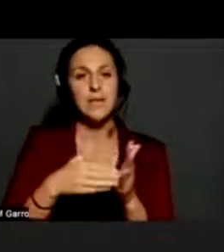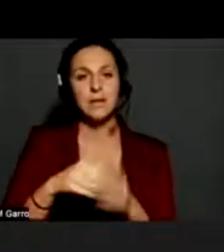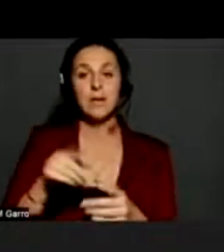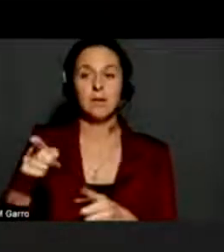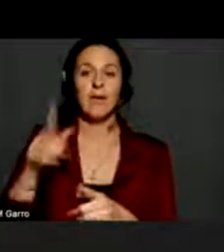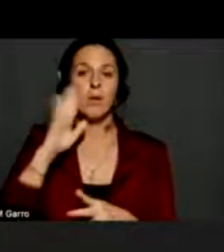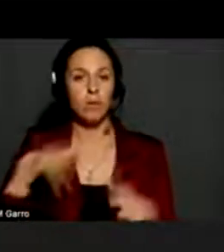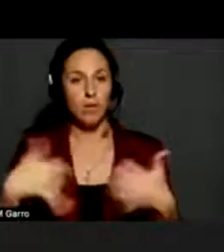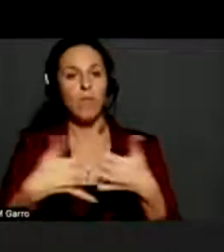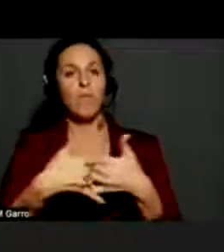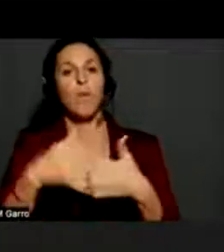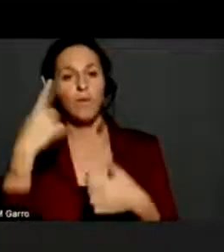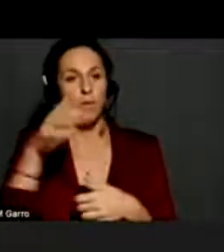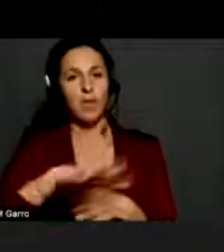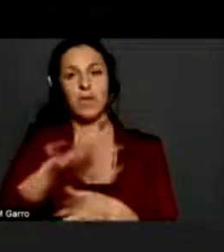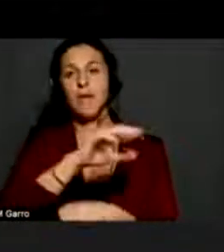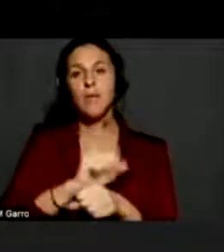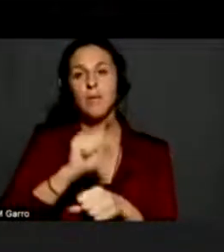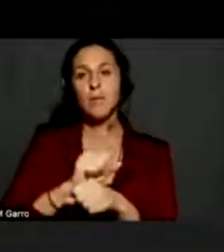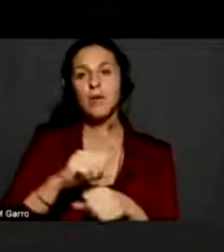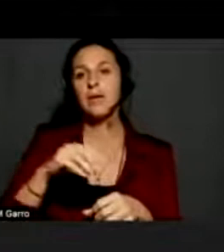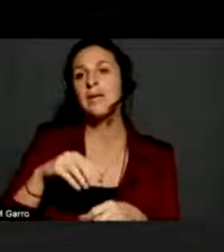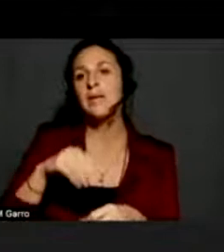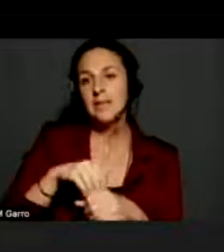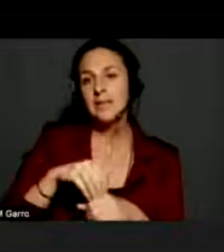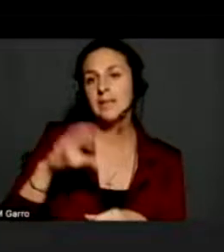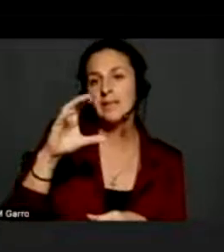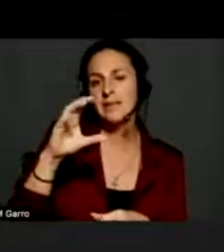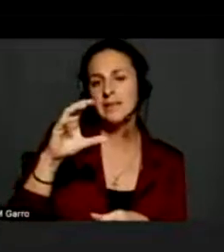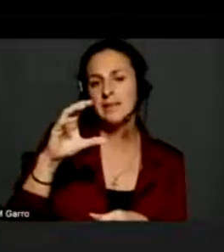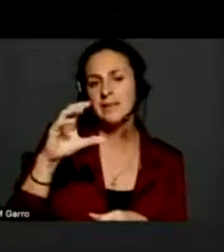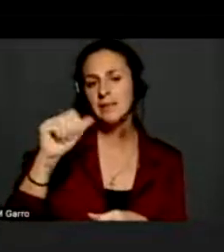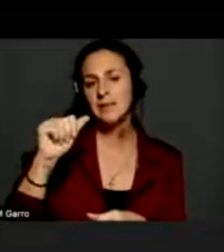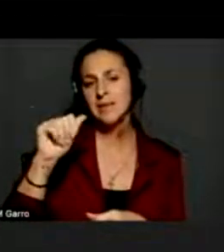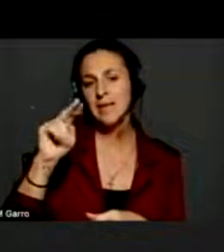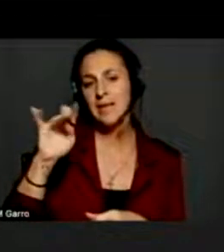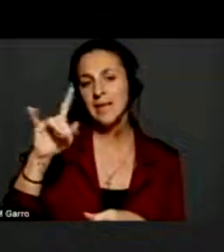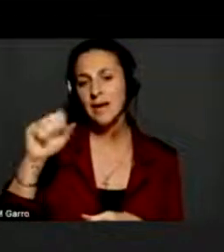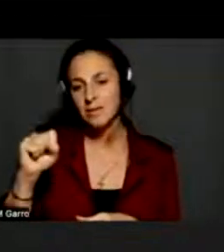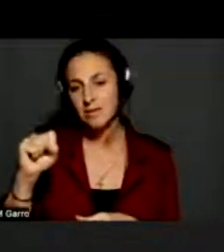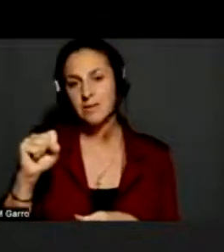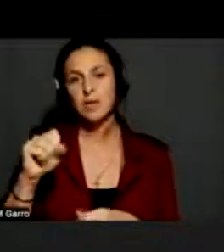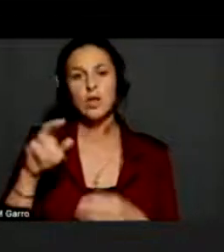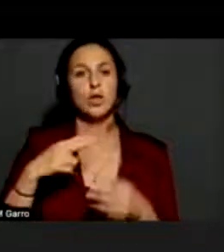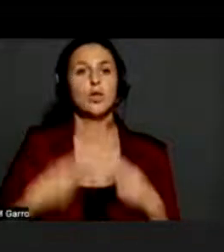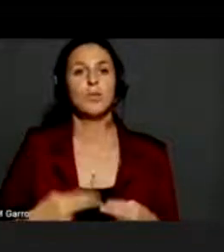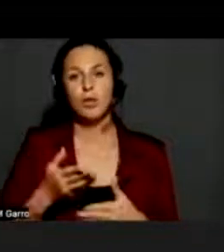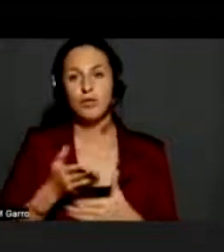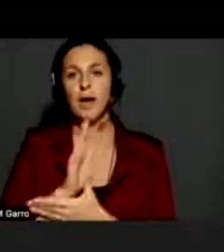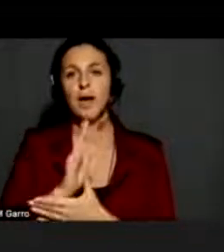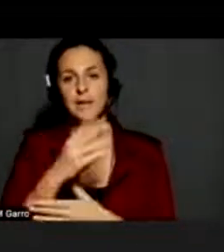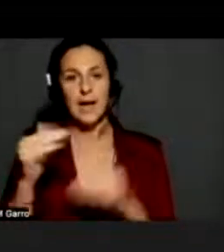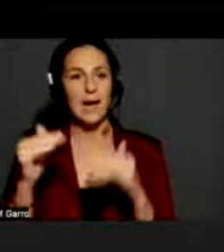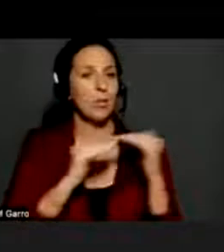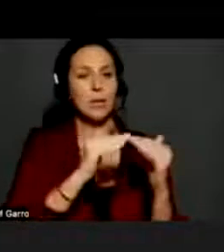their work in SMETA's Human Rights and Equity. On our Human Rights and Equity